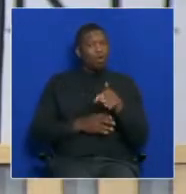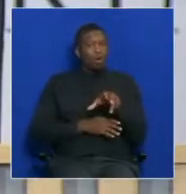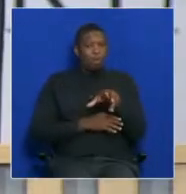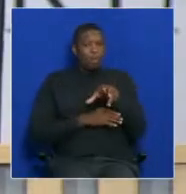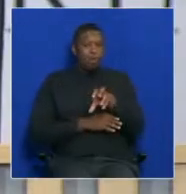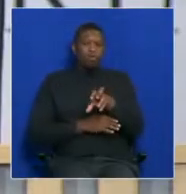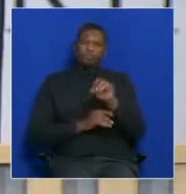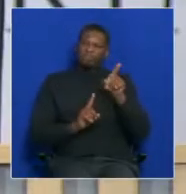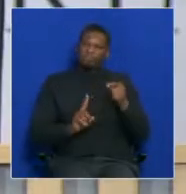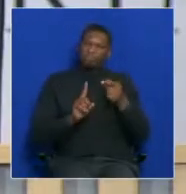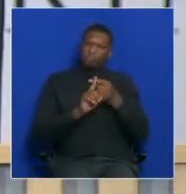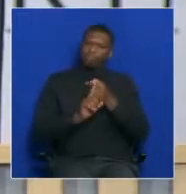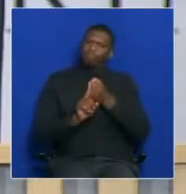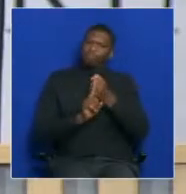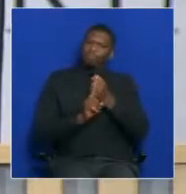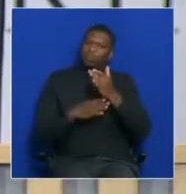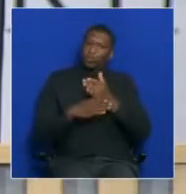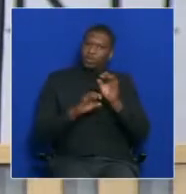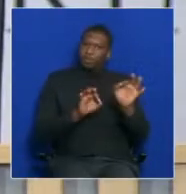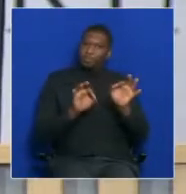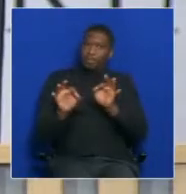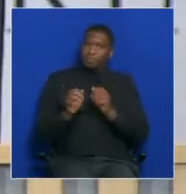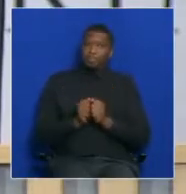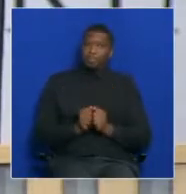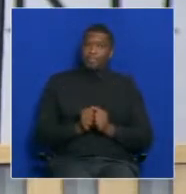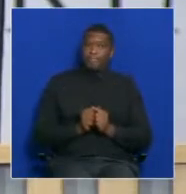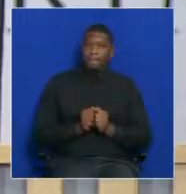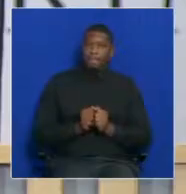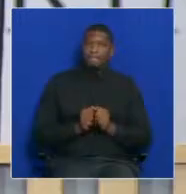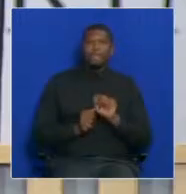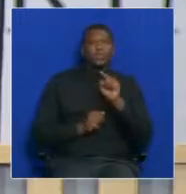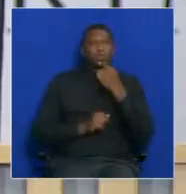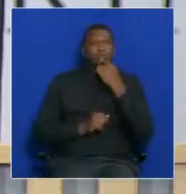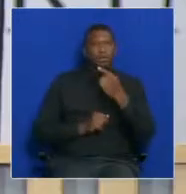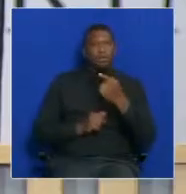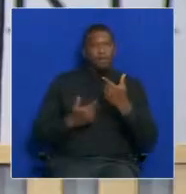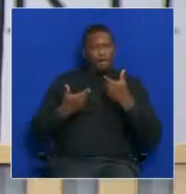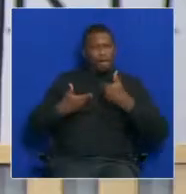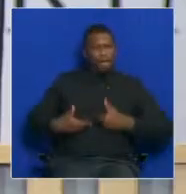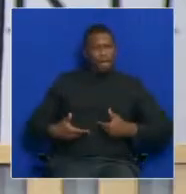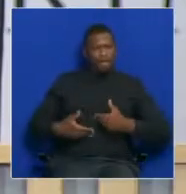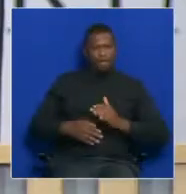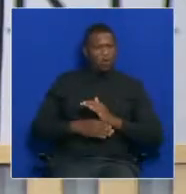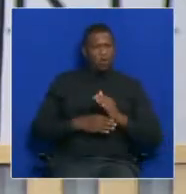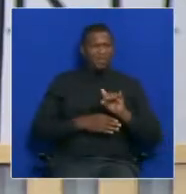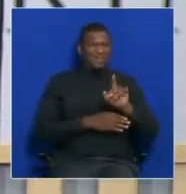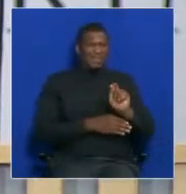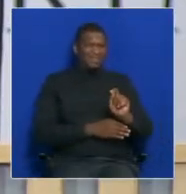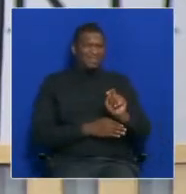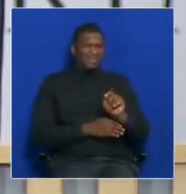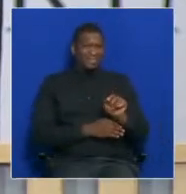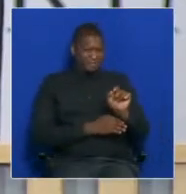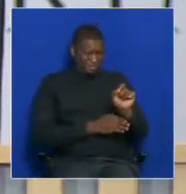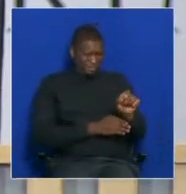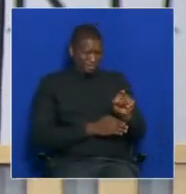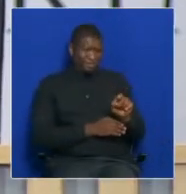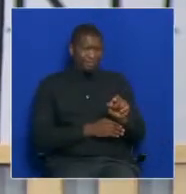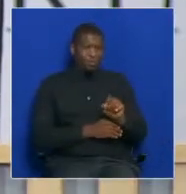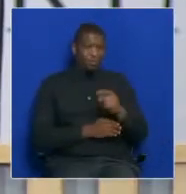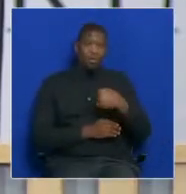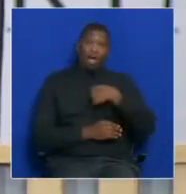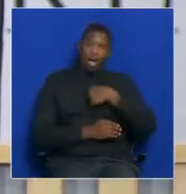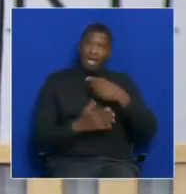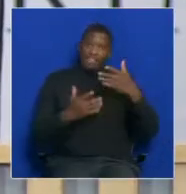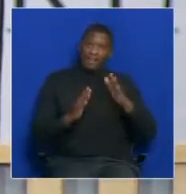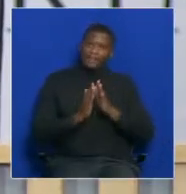function. I think you say here I, not it. So I motivated. Oh, sorry, I motivated for